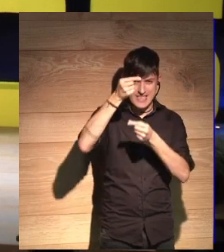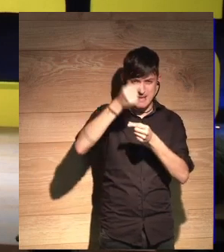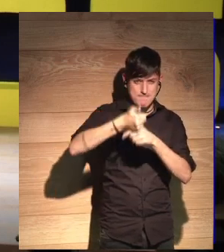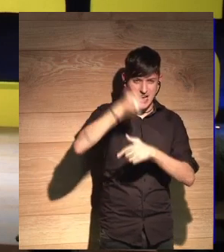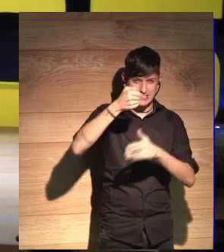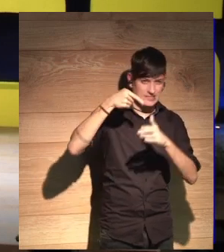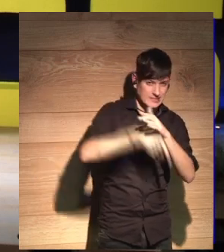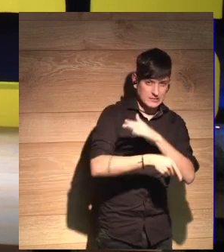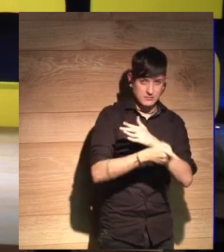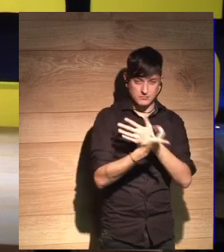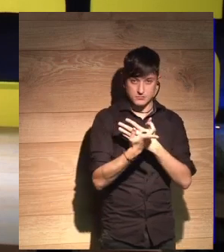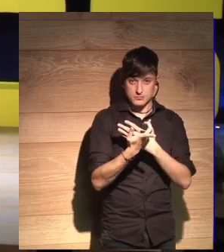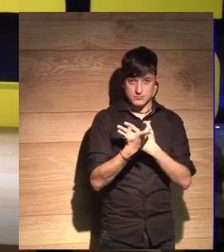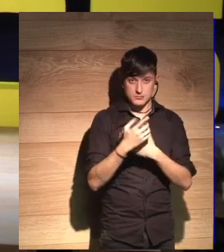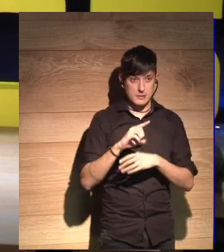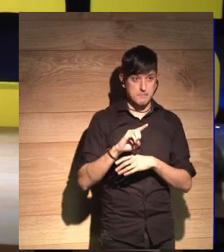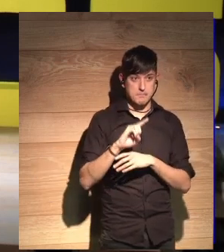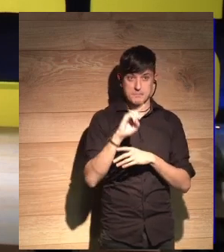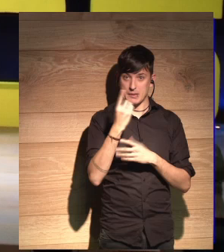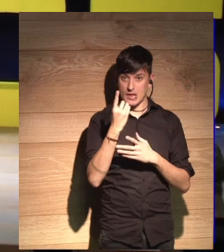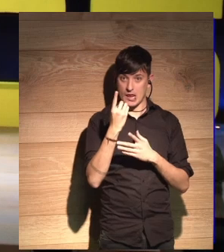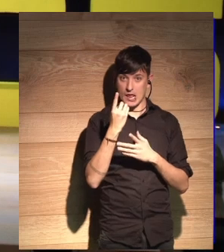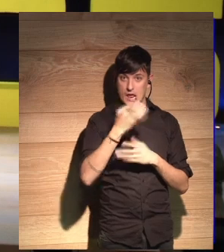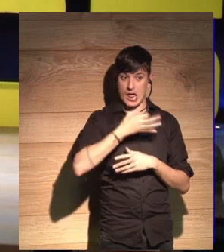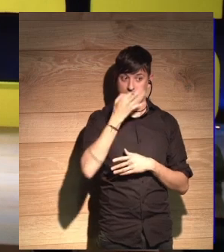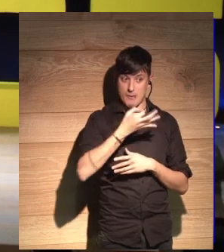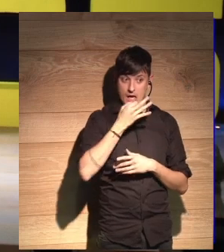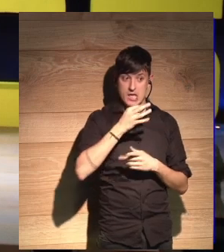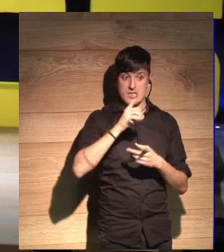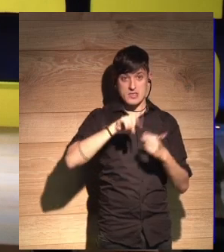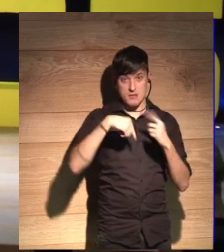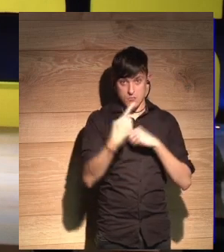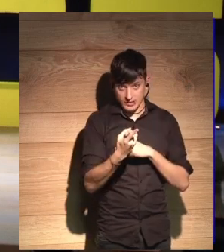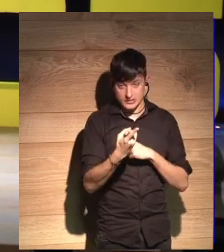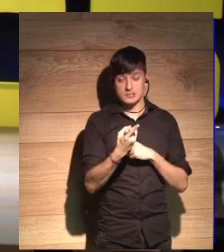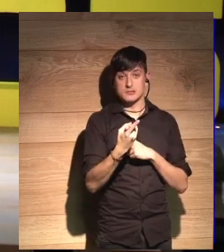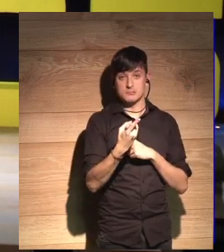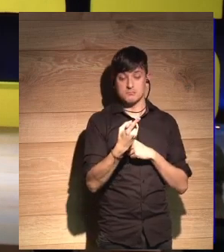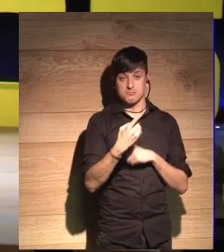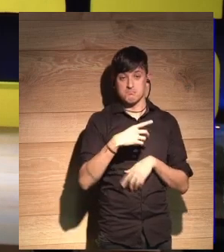to Chema, who will introduce the speakers, and we'll make a brief presentation, each one